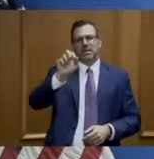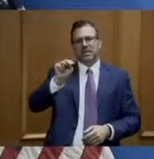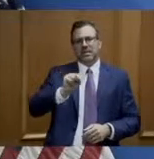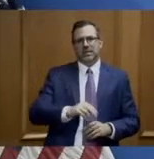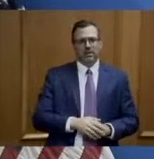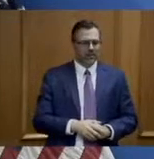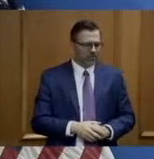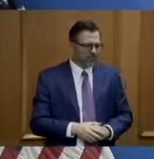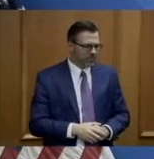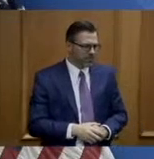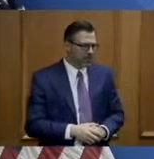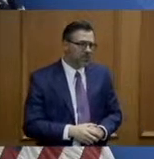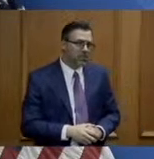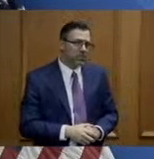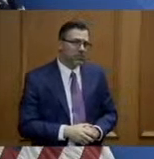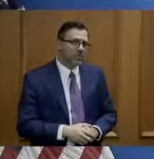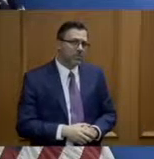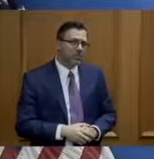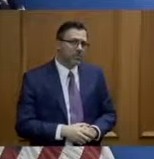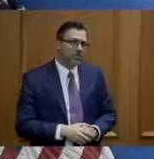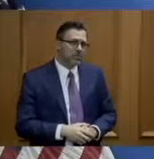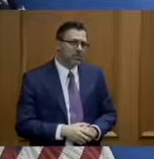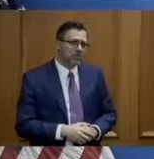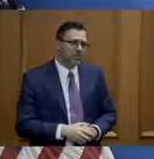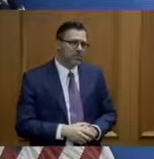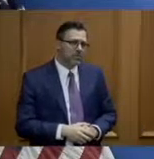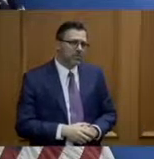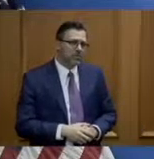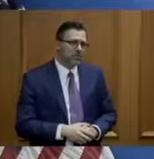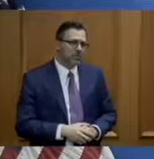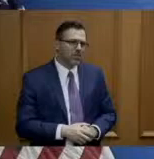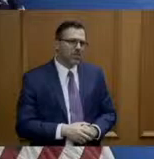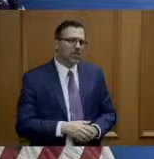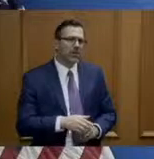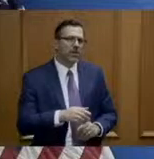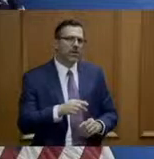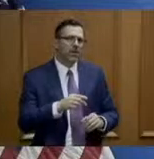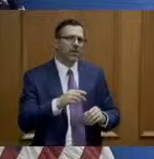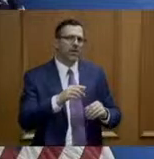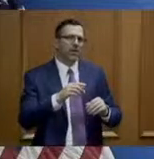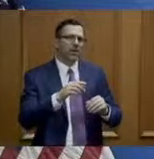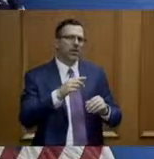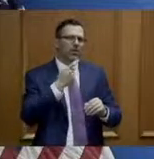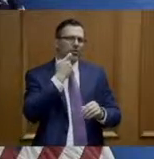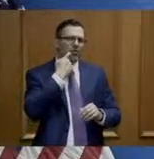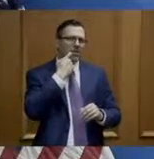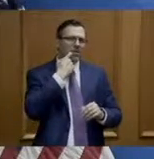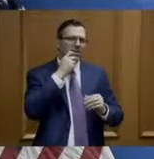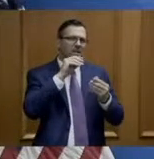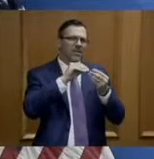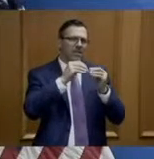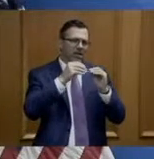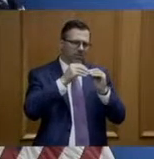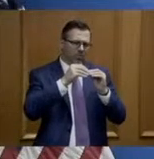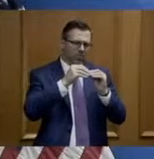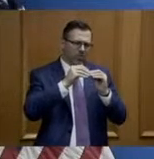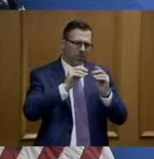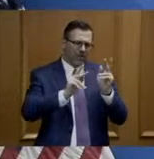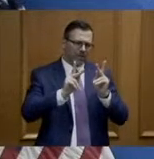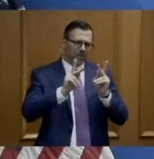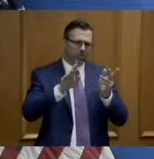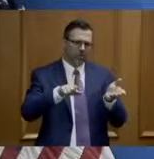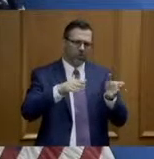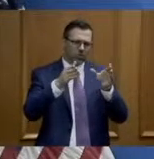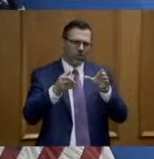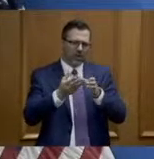better for Dr. Piercy, but I'm trying to understand the latest death count went up, I believe 7 since yesterday. You said that the hospitalization